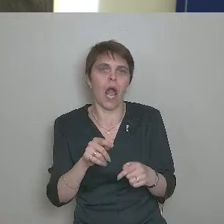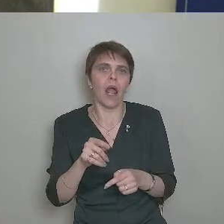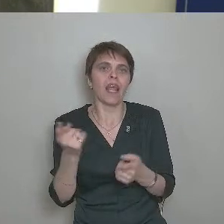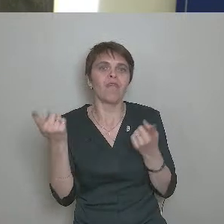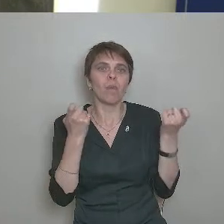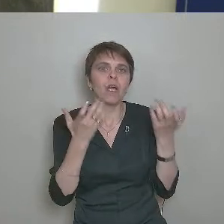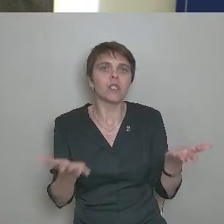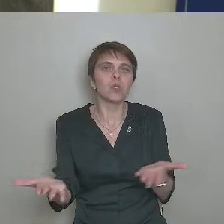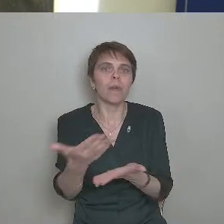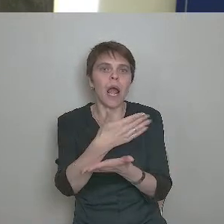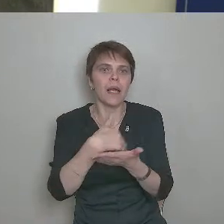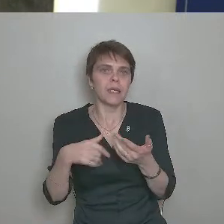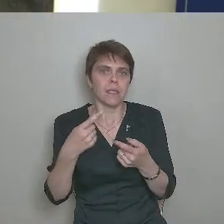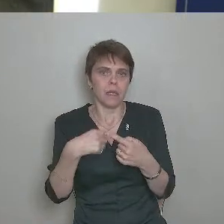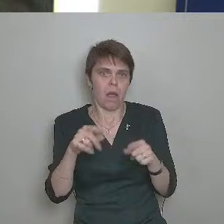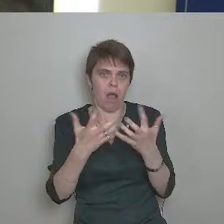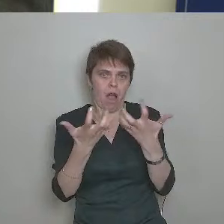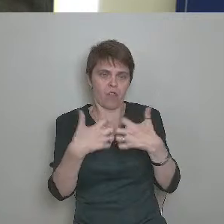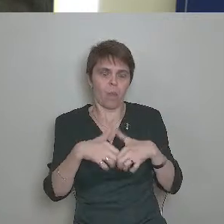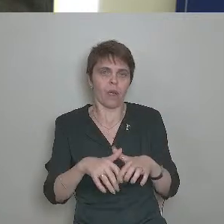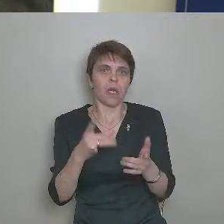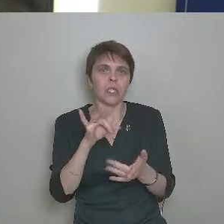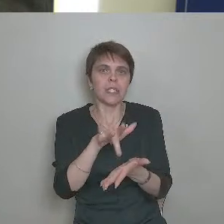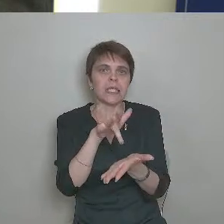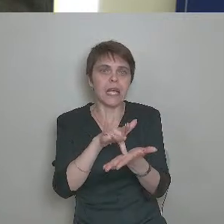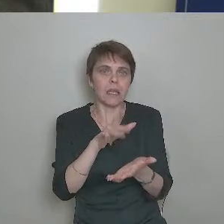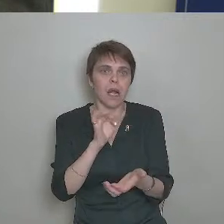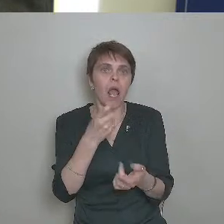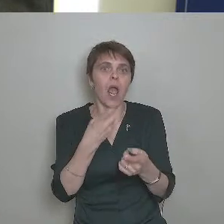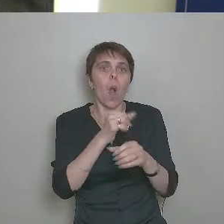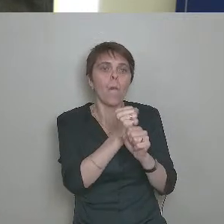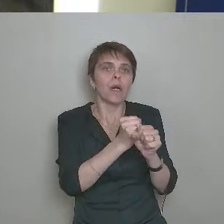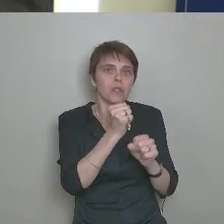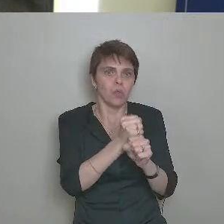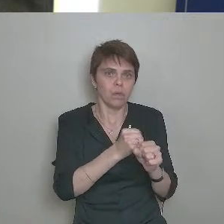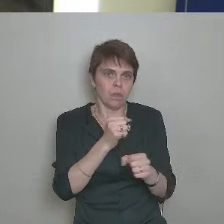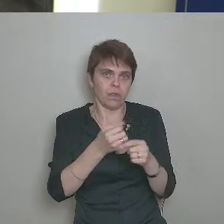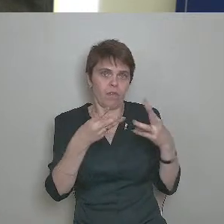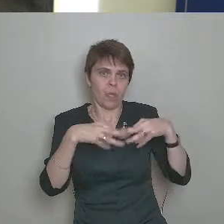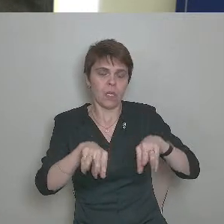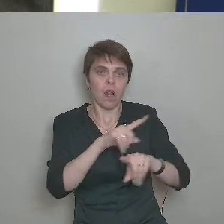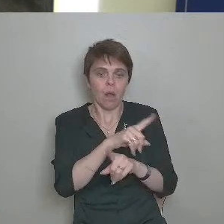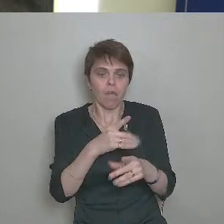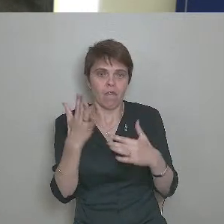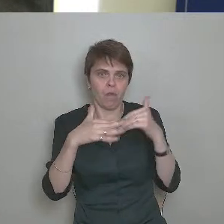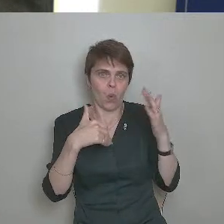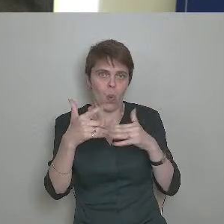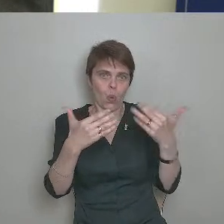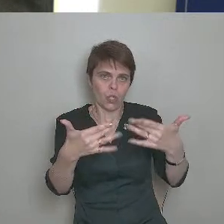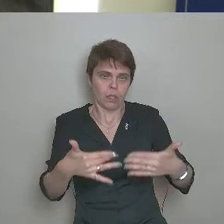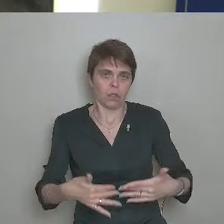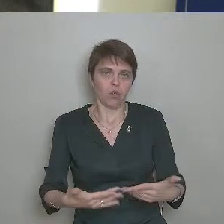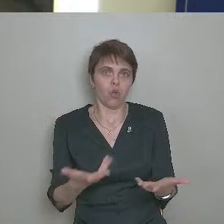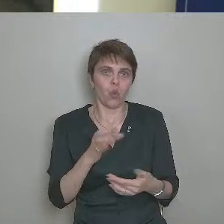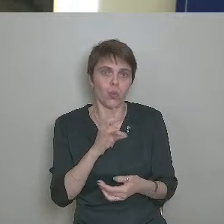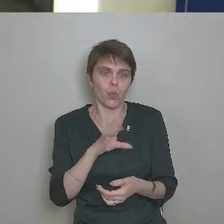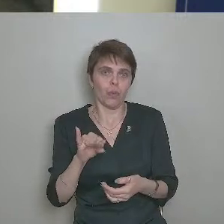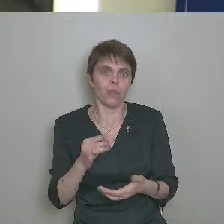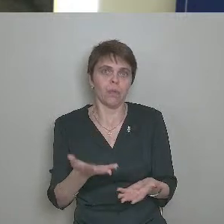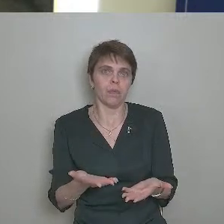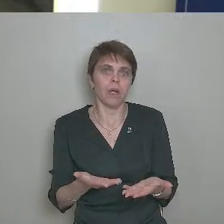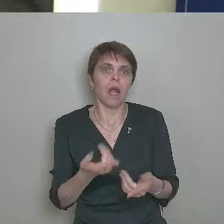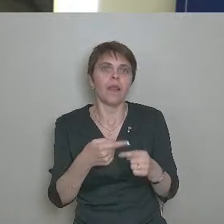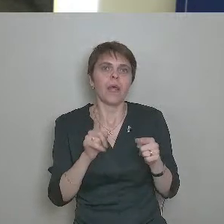information is being collected automatically through the service centers, but it is being almost manually processed in the